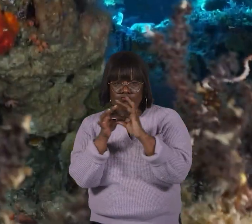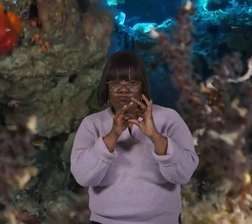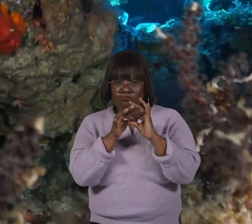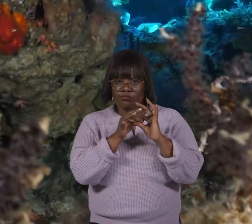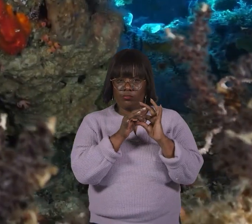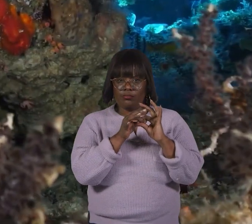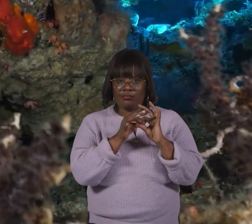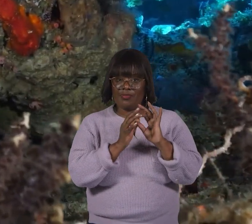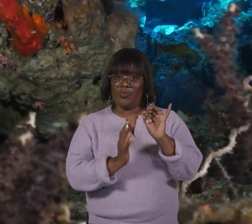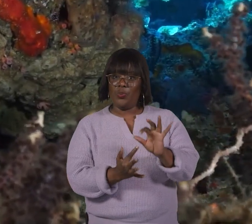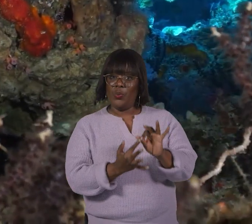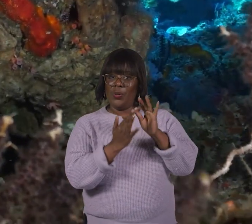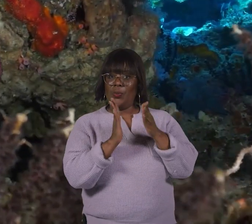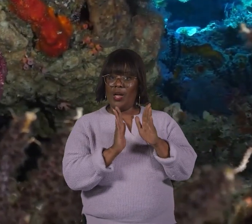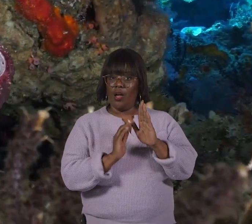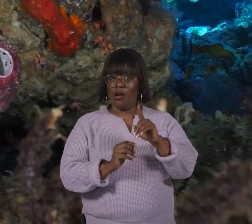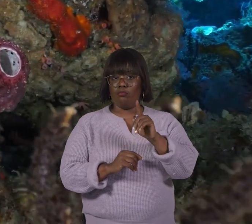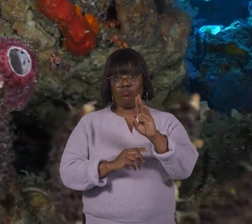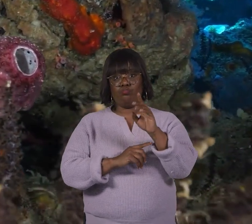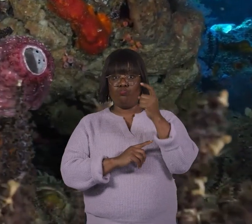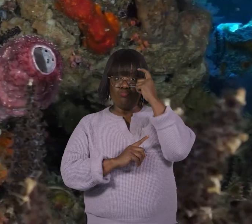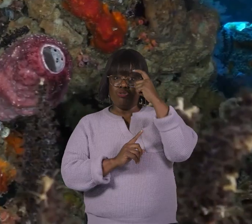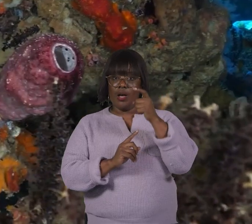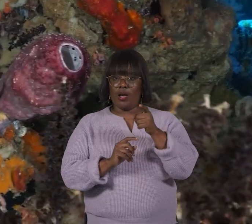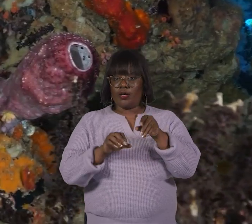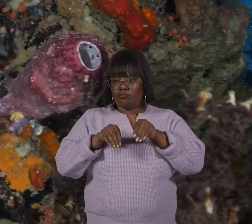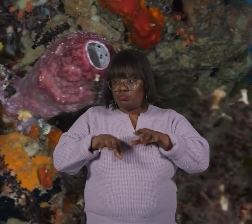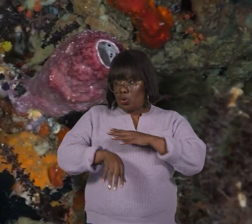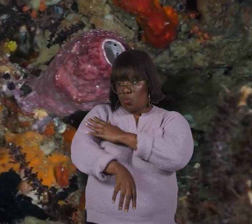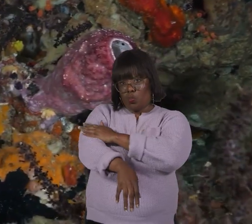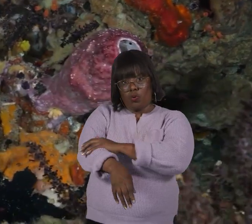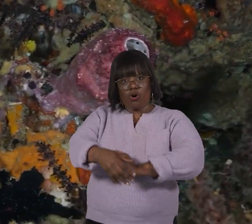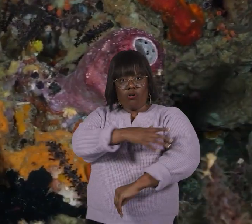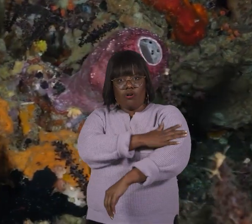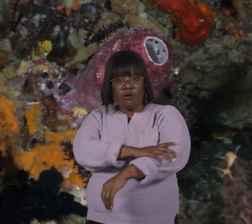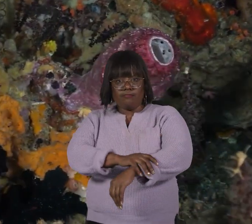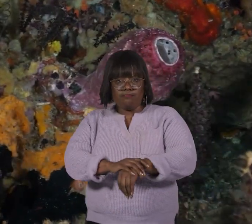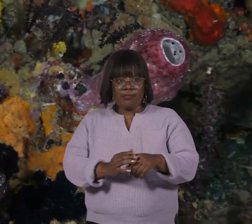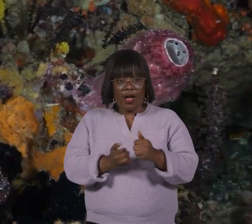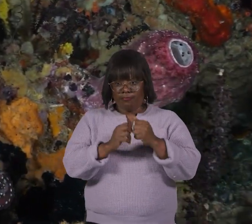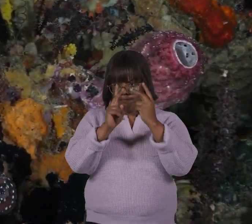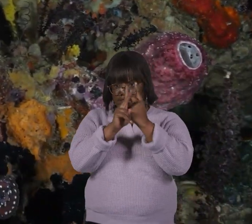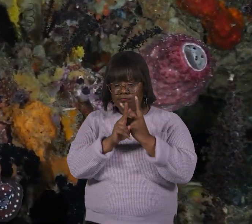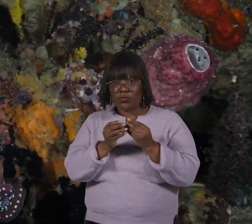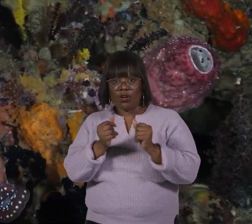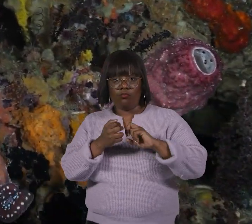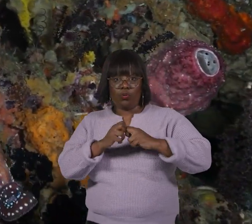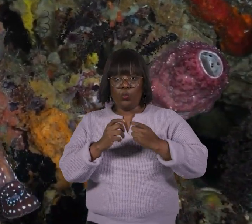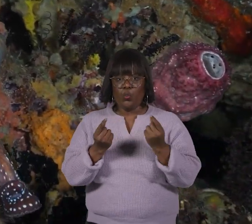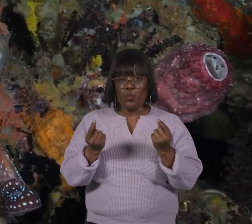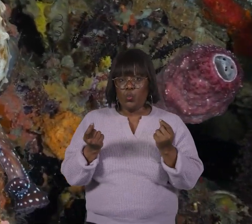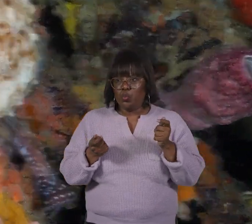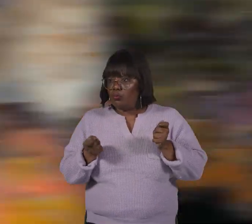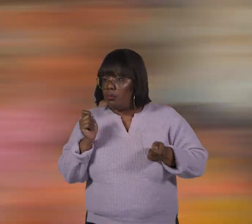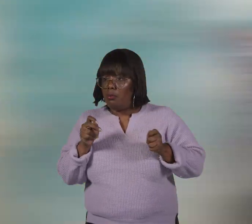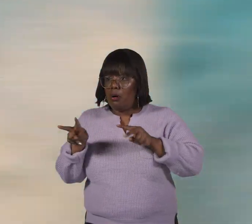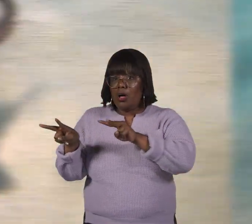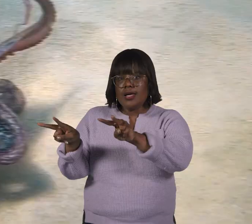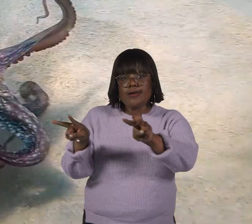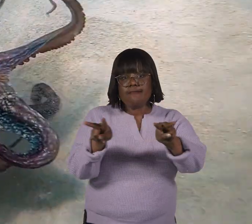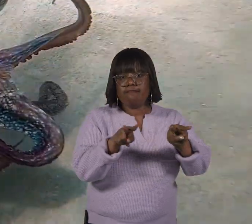The unique way their brains are spread out in their arms helps octopuses solve problems and adapt to different situations.